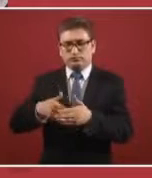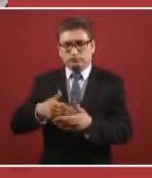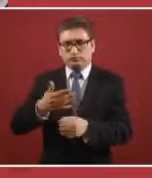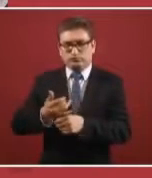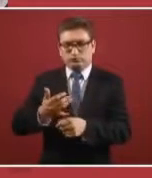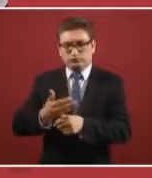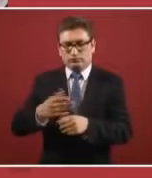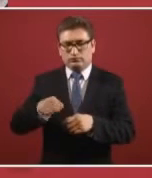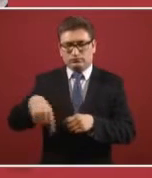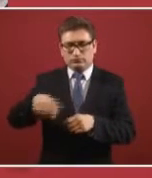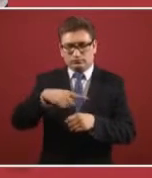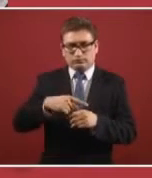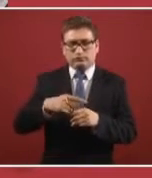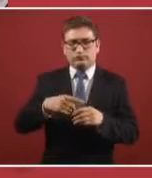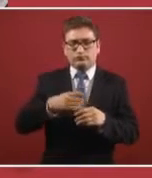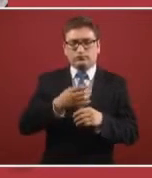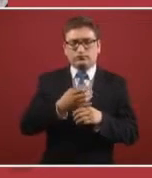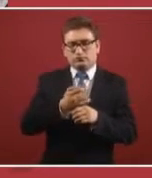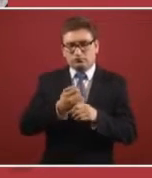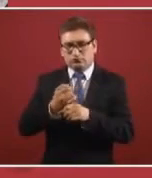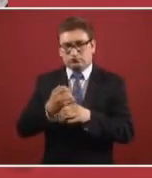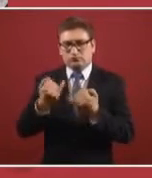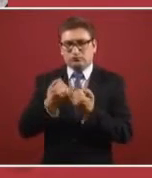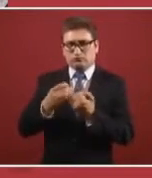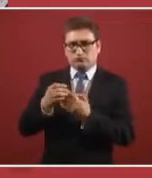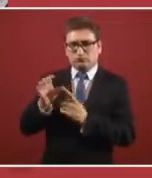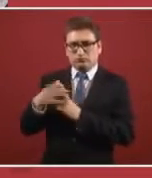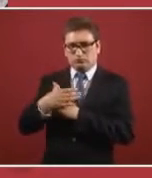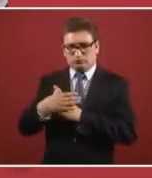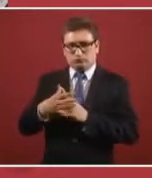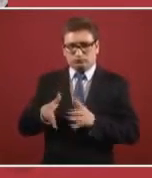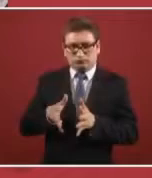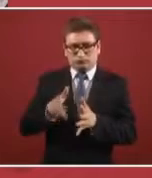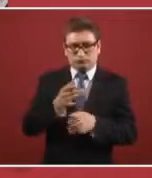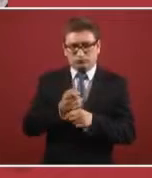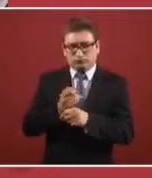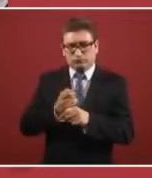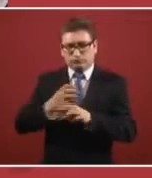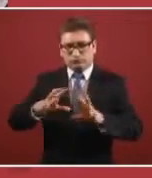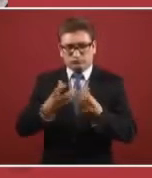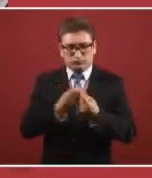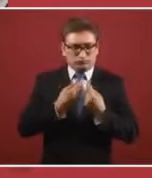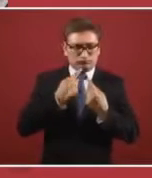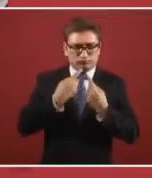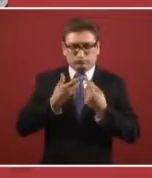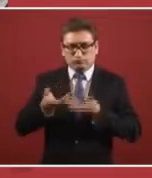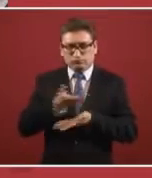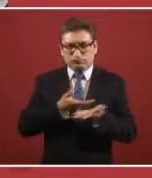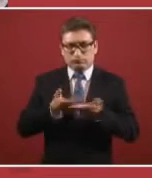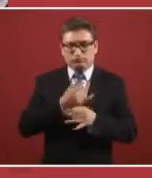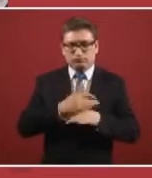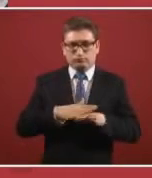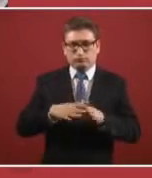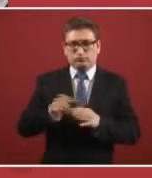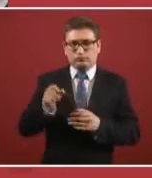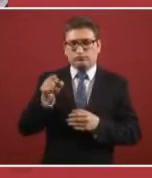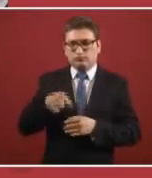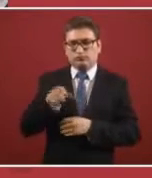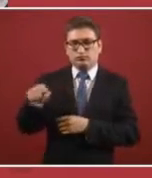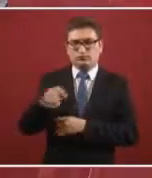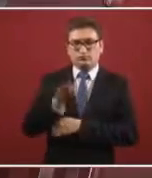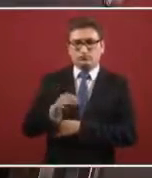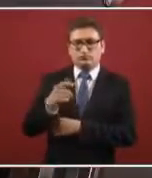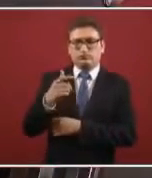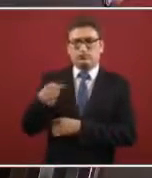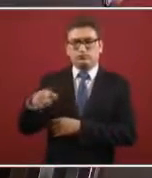que y las inconclusive promovidas por la comisión. and that were Uno de los aspectos moved by the nodales para el Commission. nombramiento del And fiscal it's got to do especializado with the es